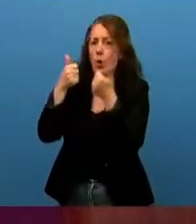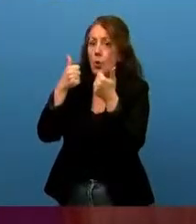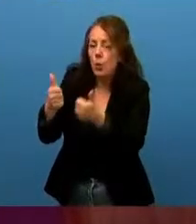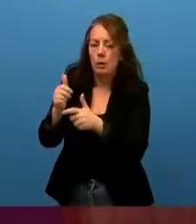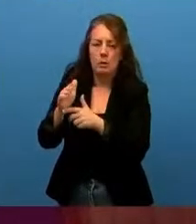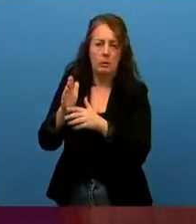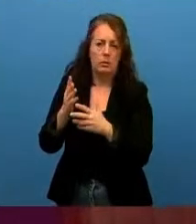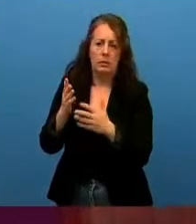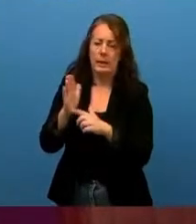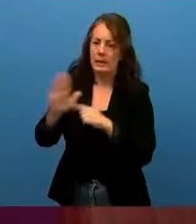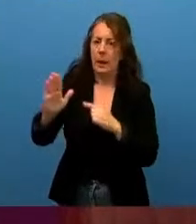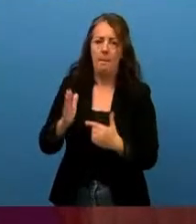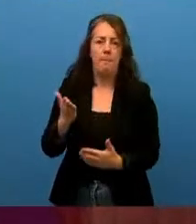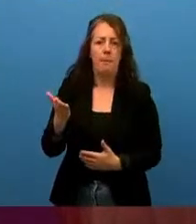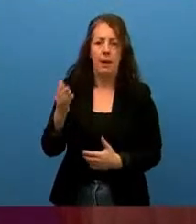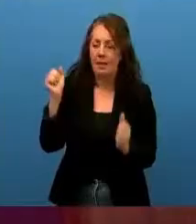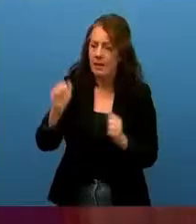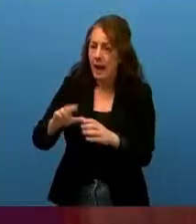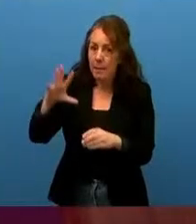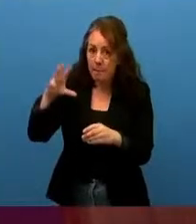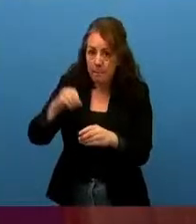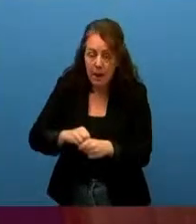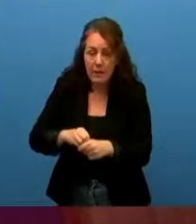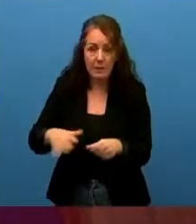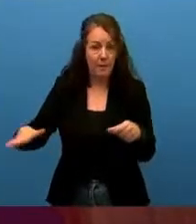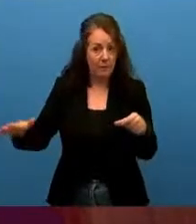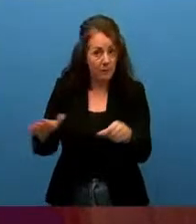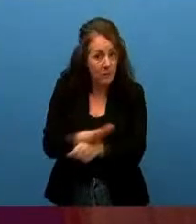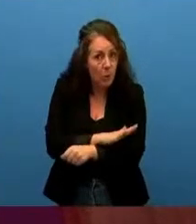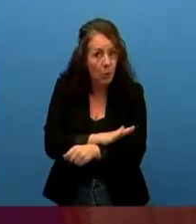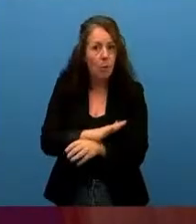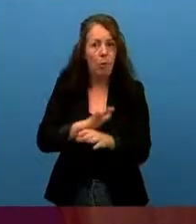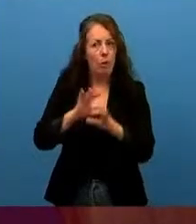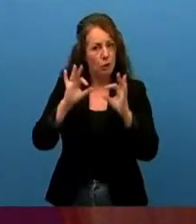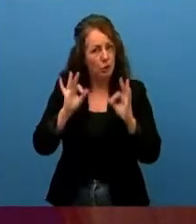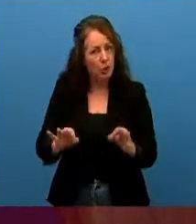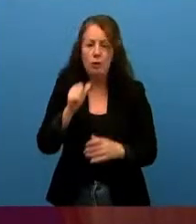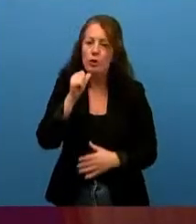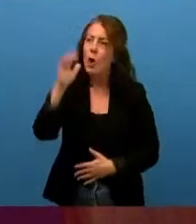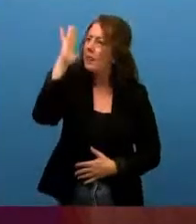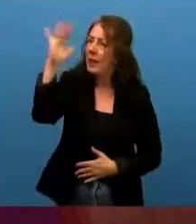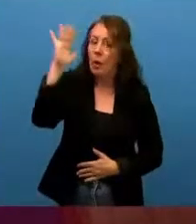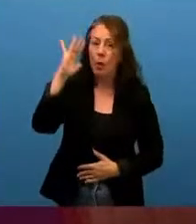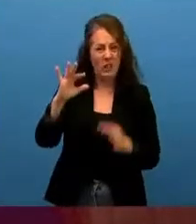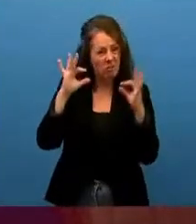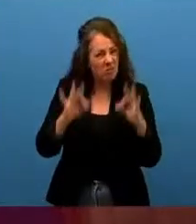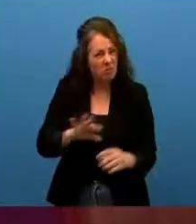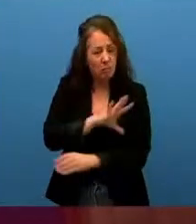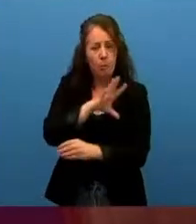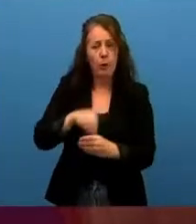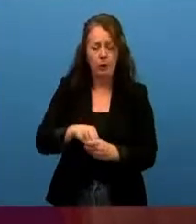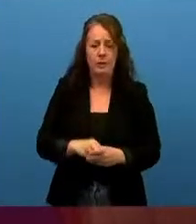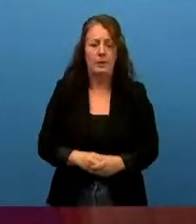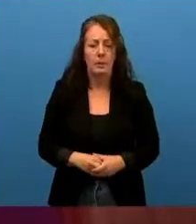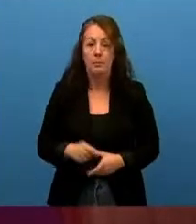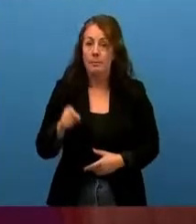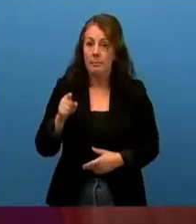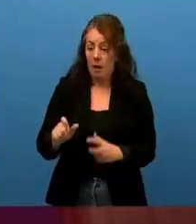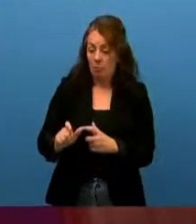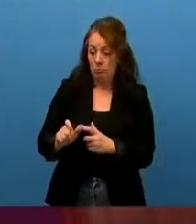effective, and meaningful participation of Indigenous peoples can lead to a successful outcome.